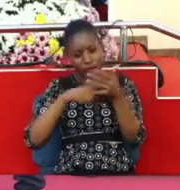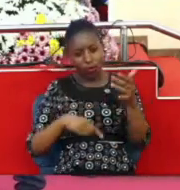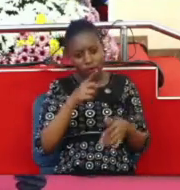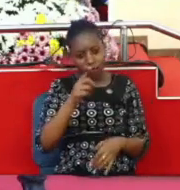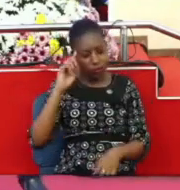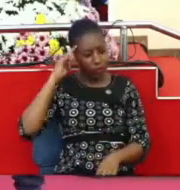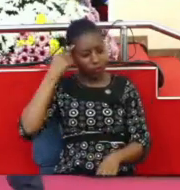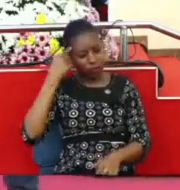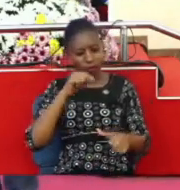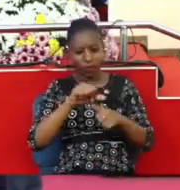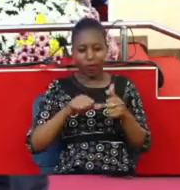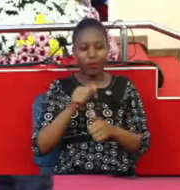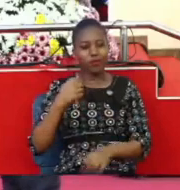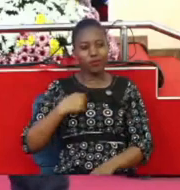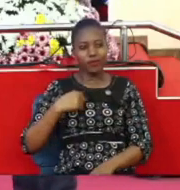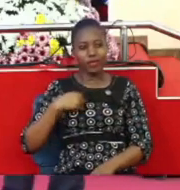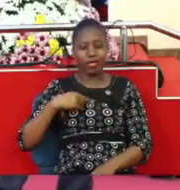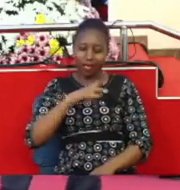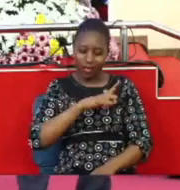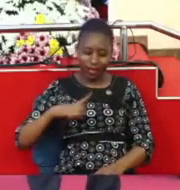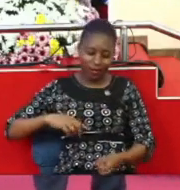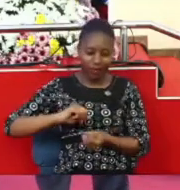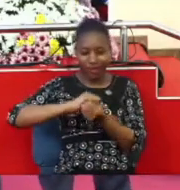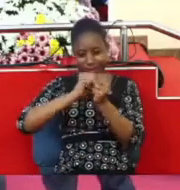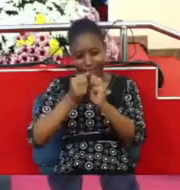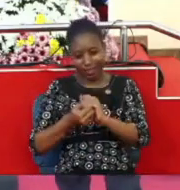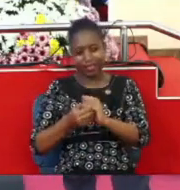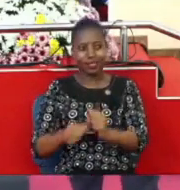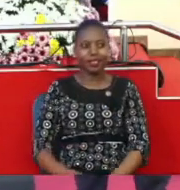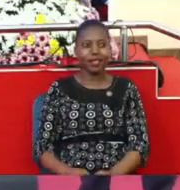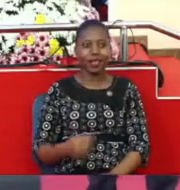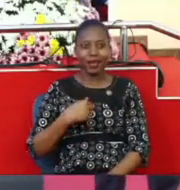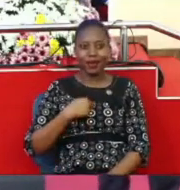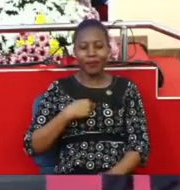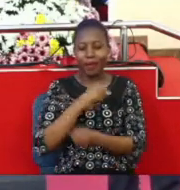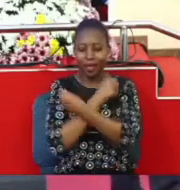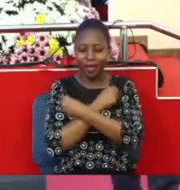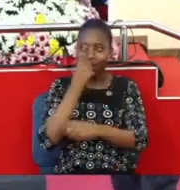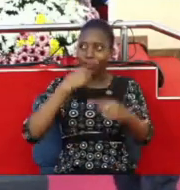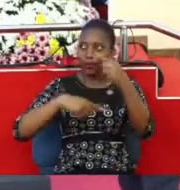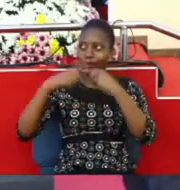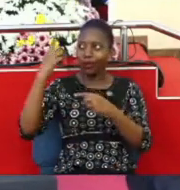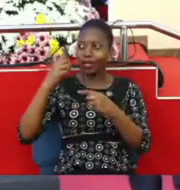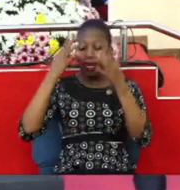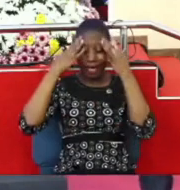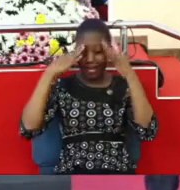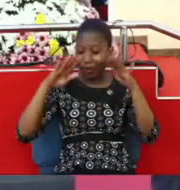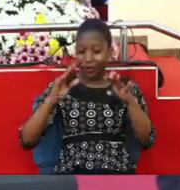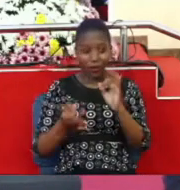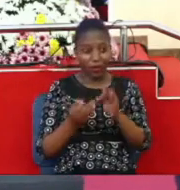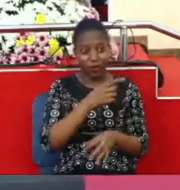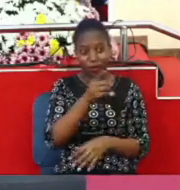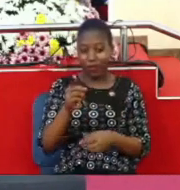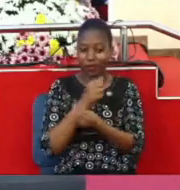it around for good. I love winning. Mimi napenda kushida. I don't know whether you do. Sijui kama